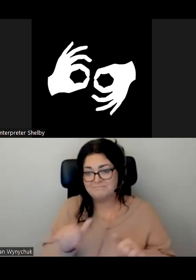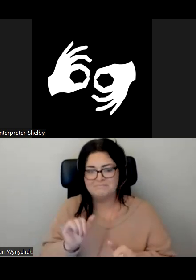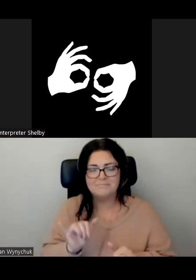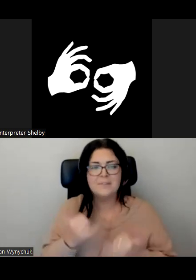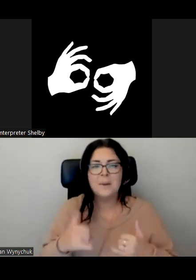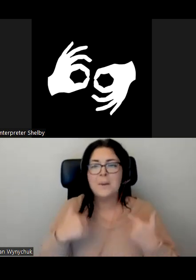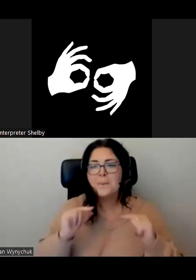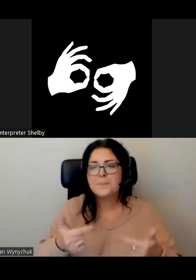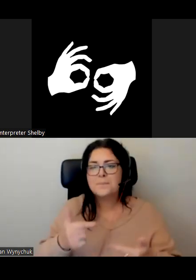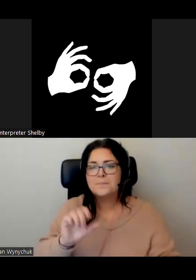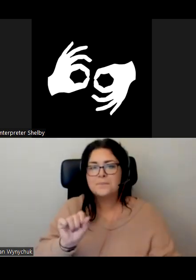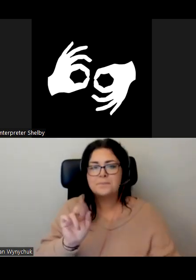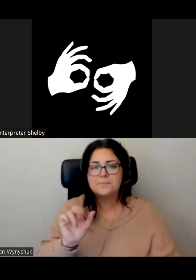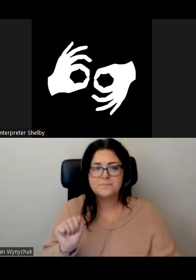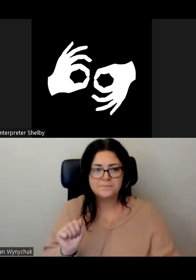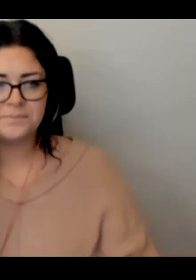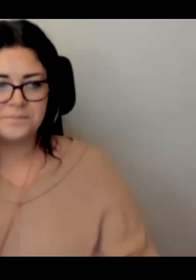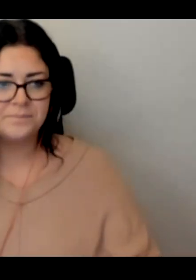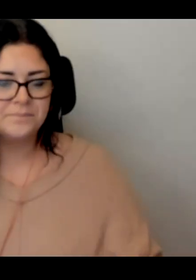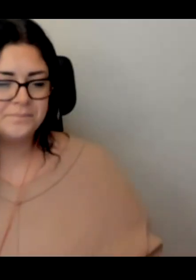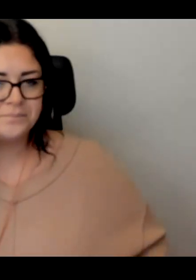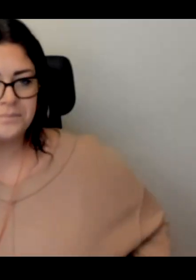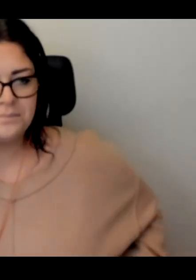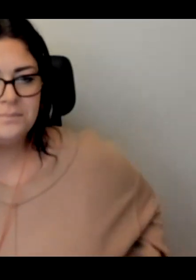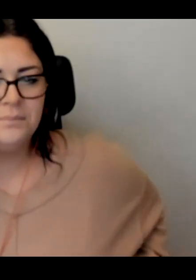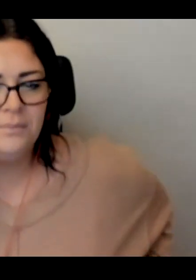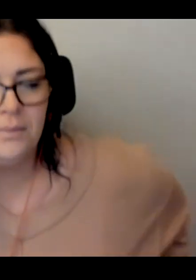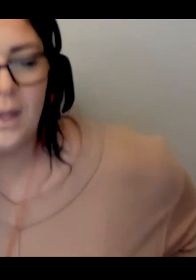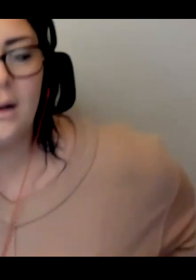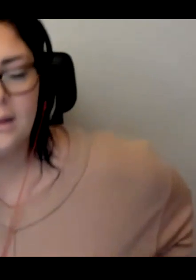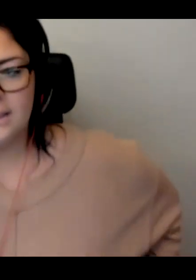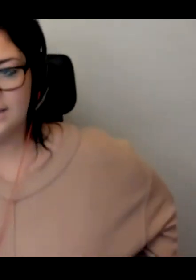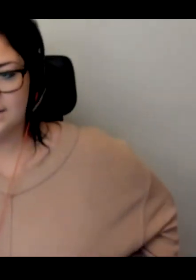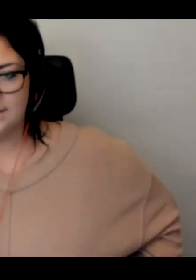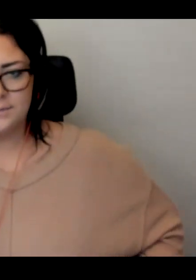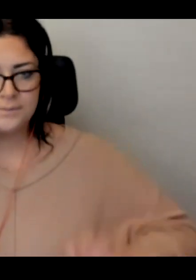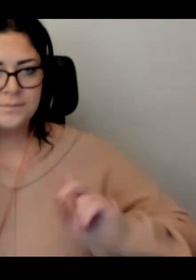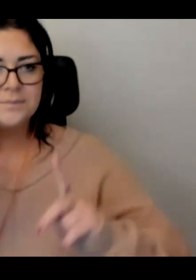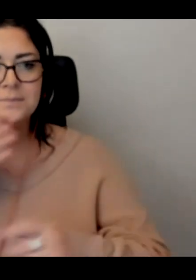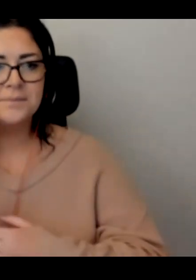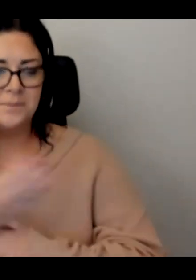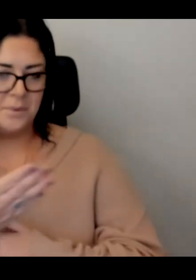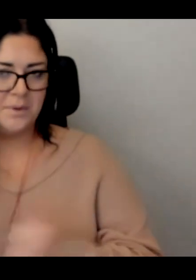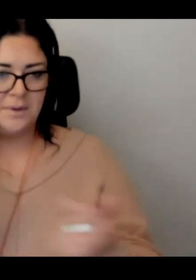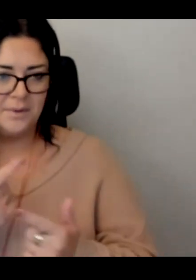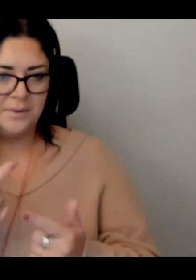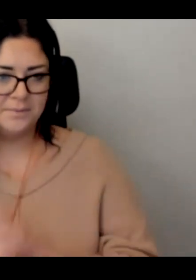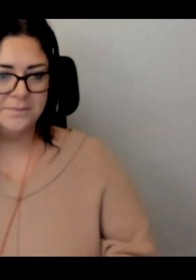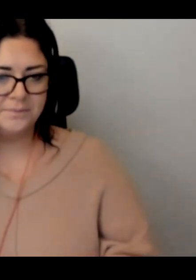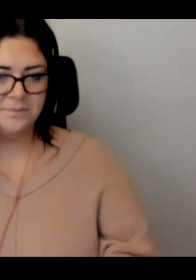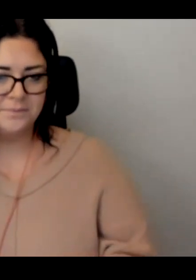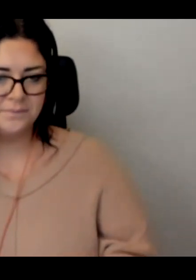and you can go ahead and share your slides, please. Good morning, everybody.